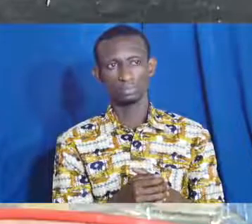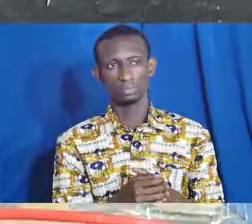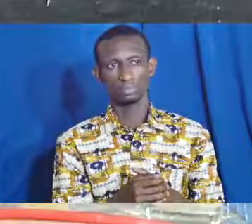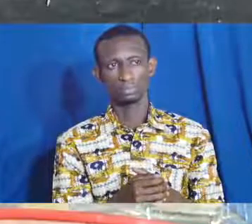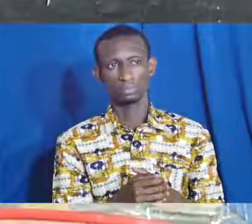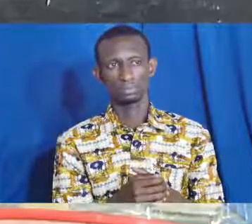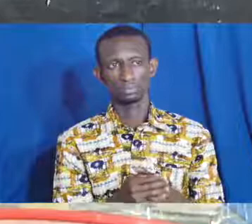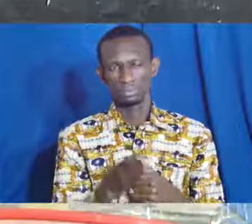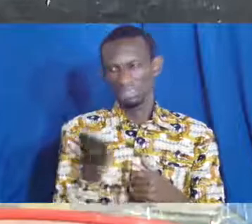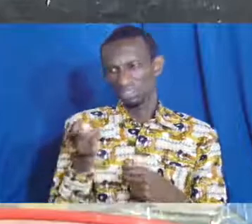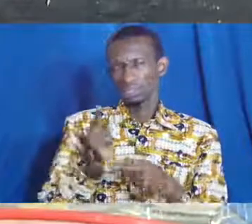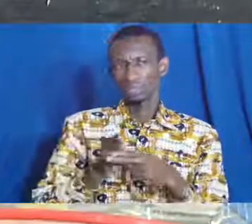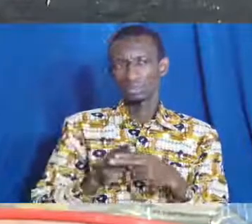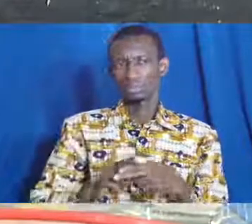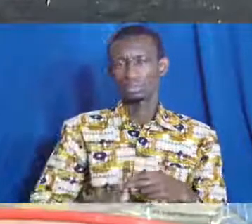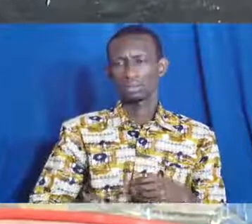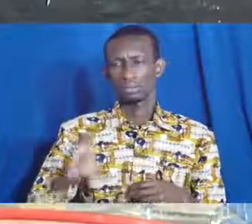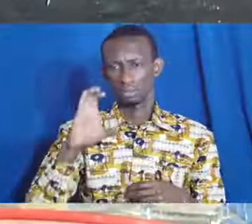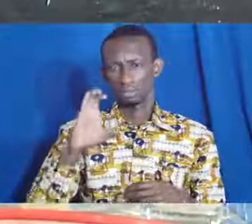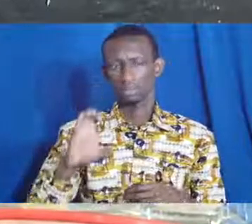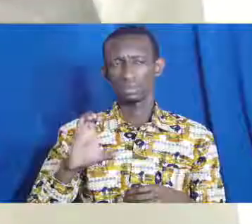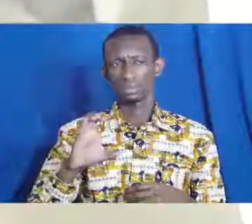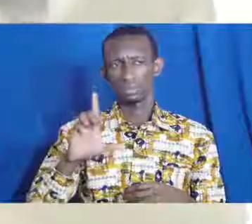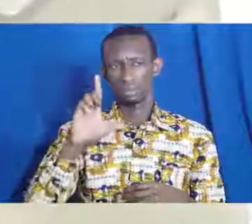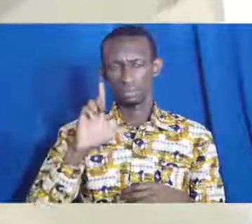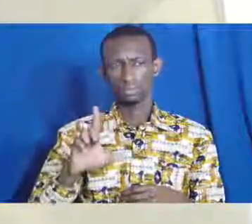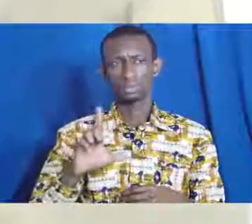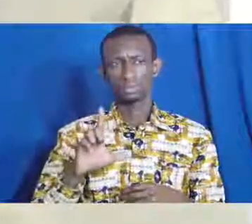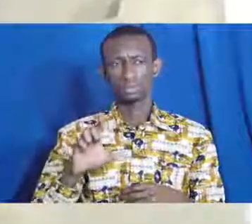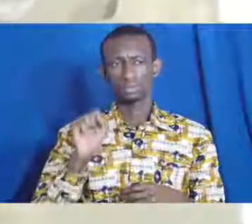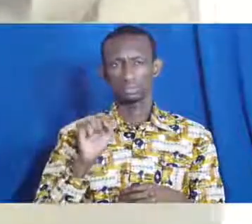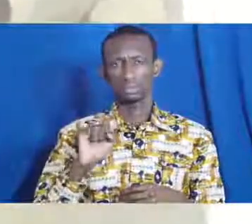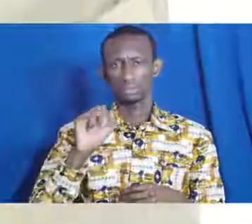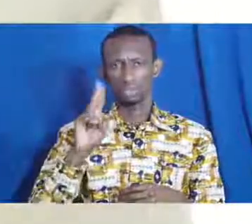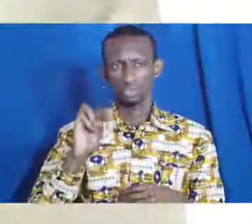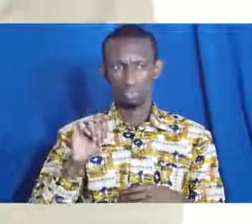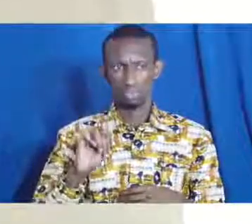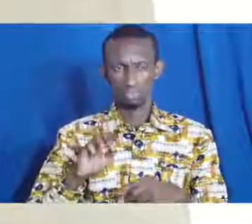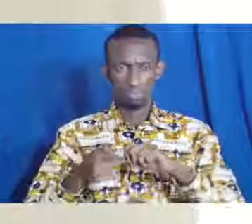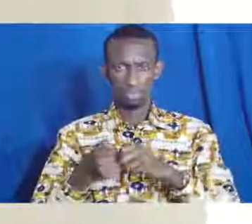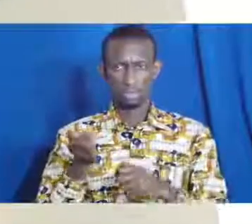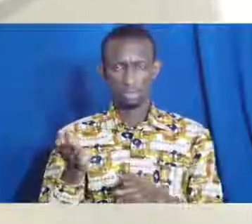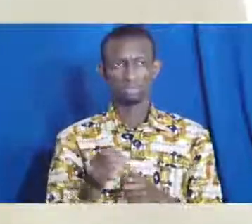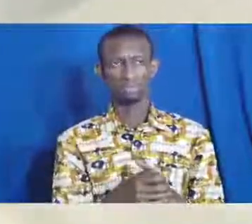this is calcium metal. And then we'll have just little solution